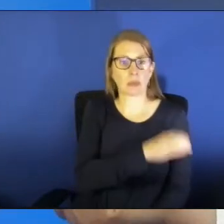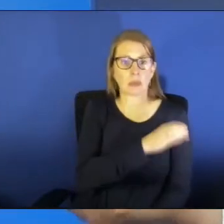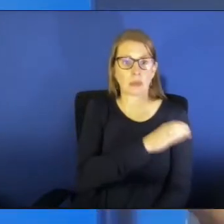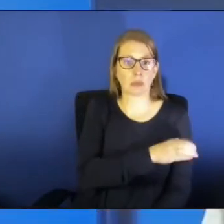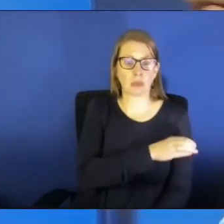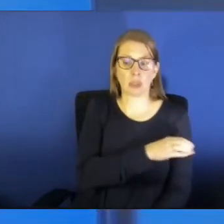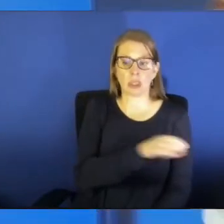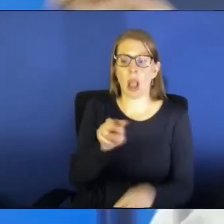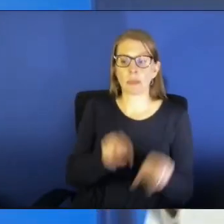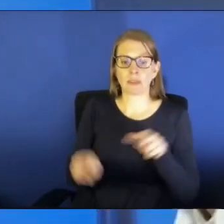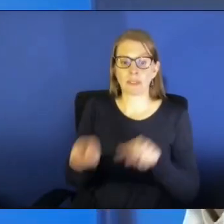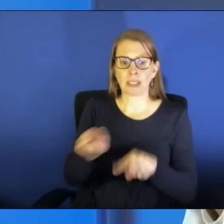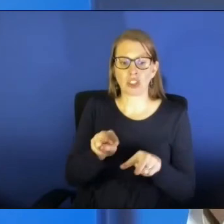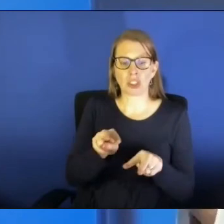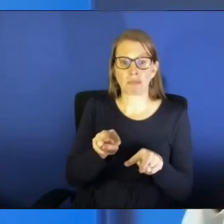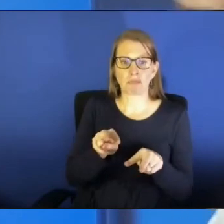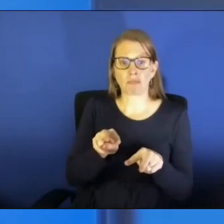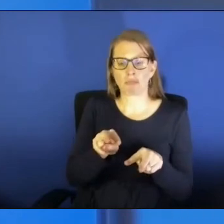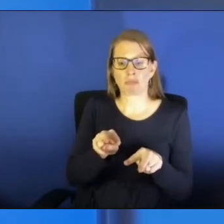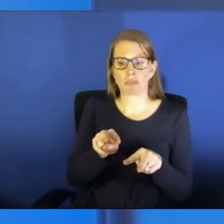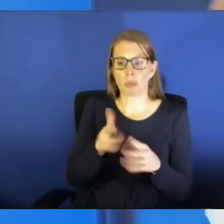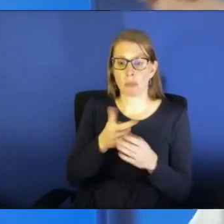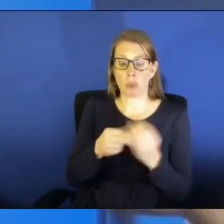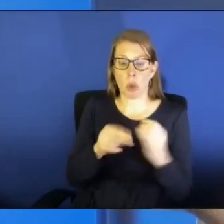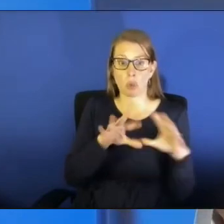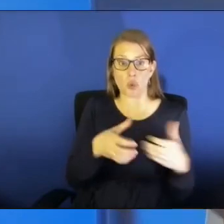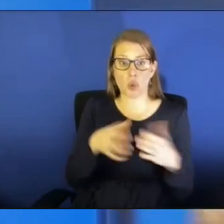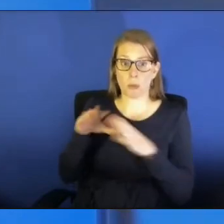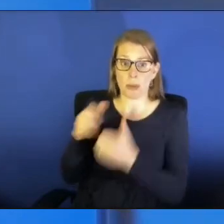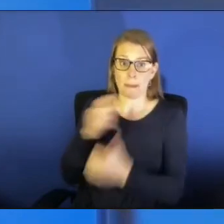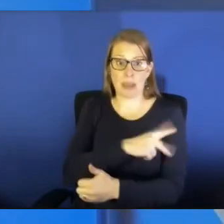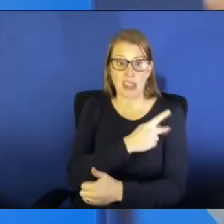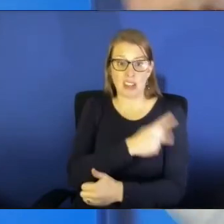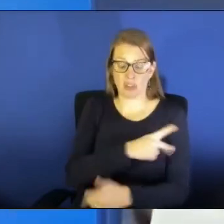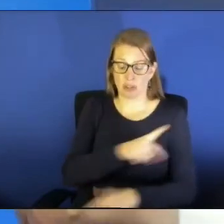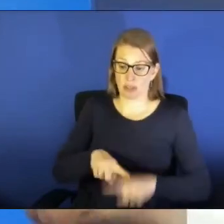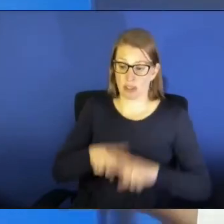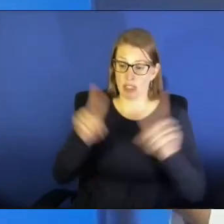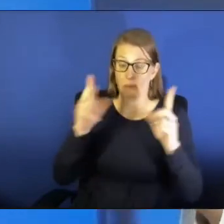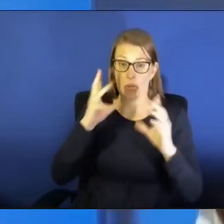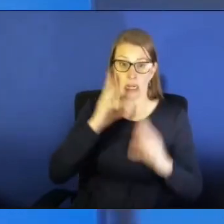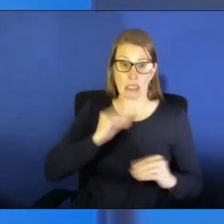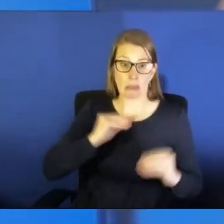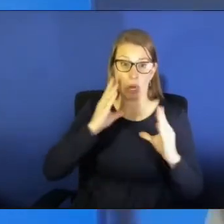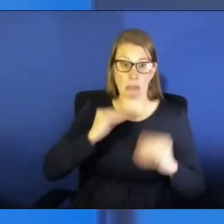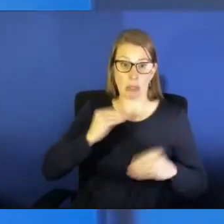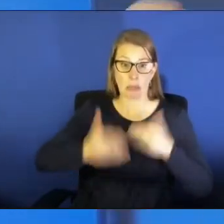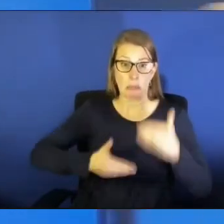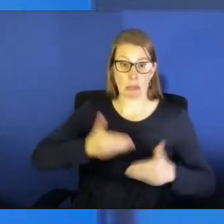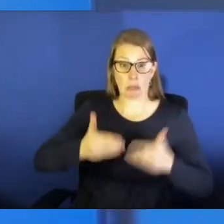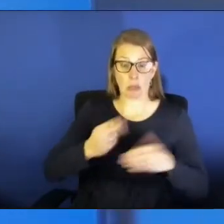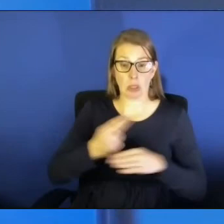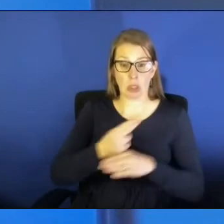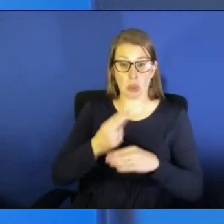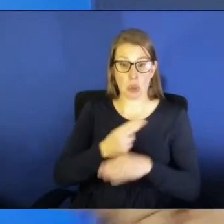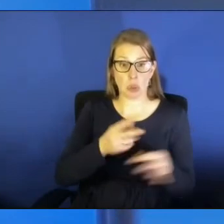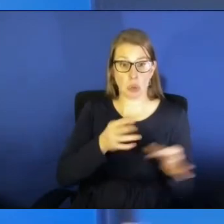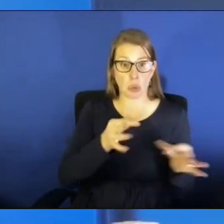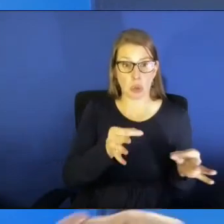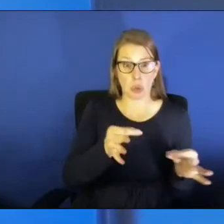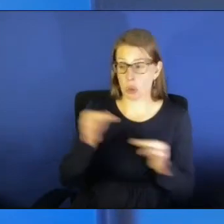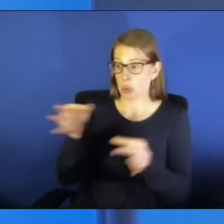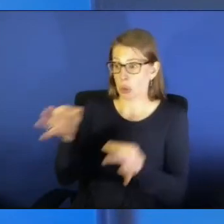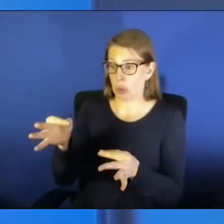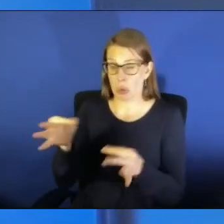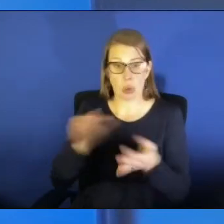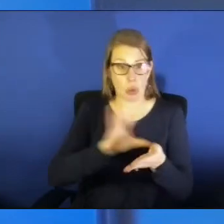observation that those two groups of patients did very differently, and they used specimens to then tease out what was going on with the